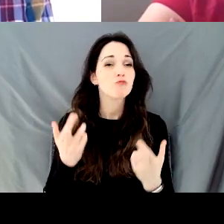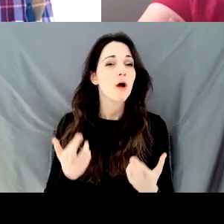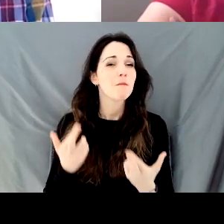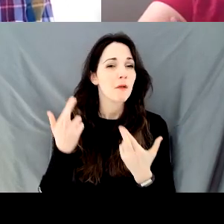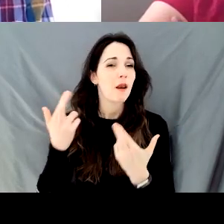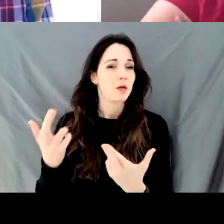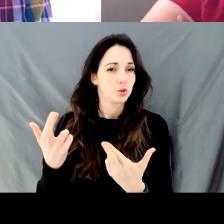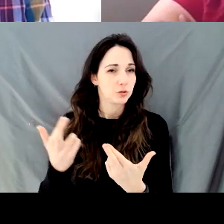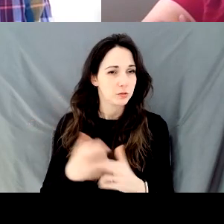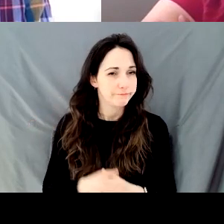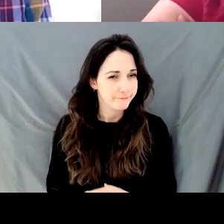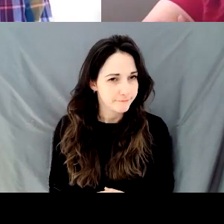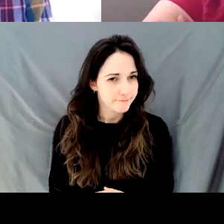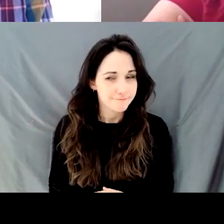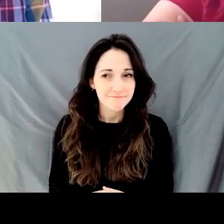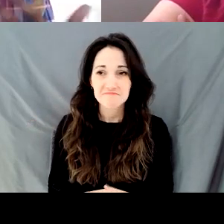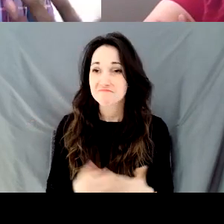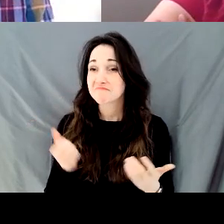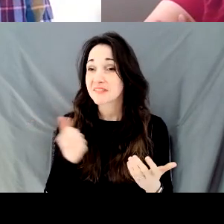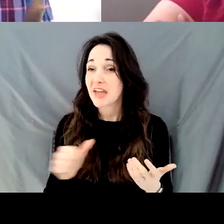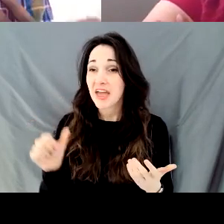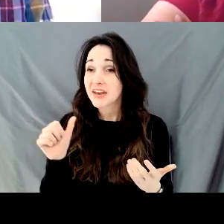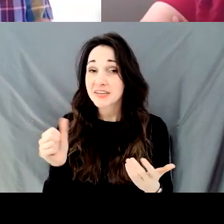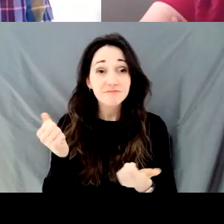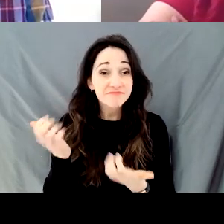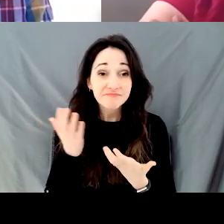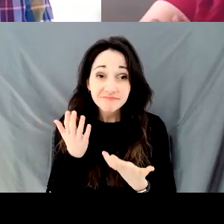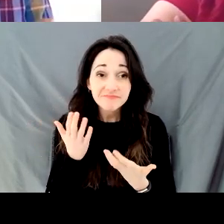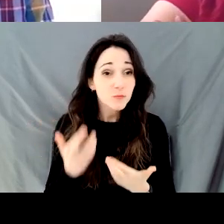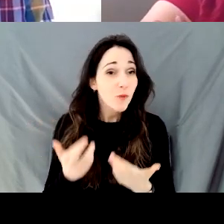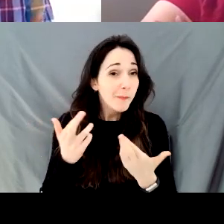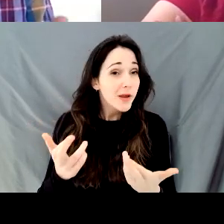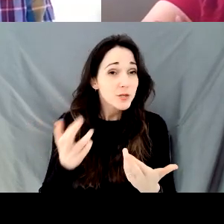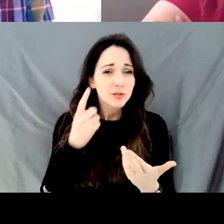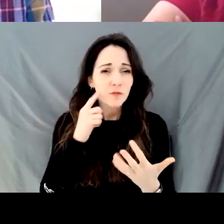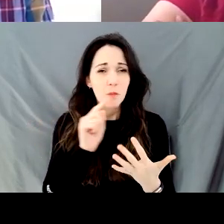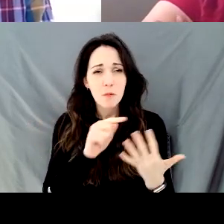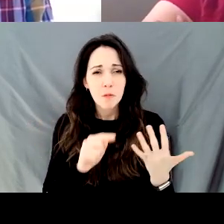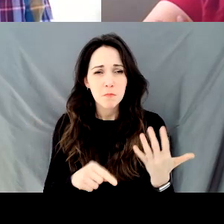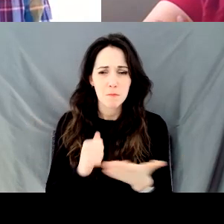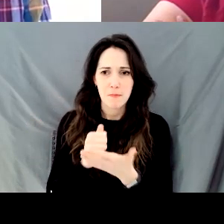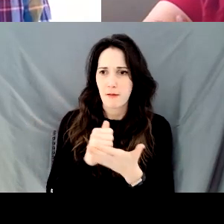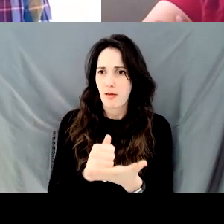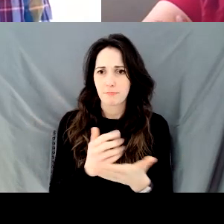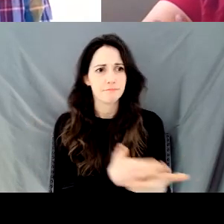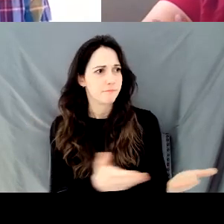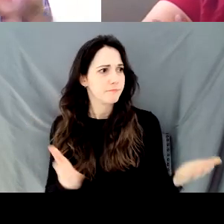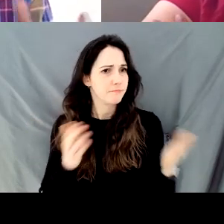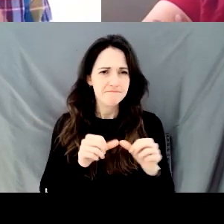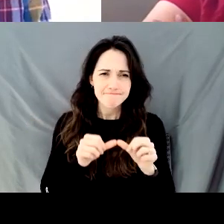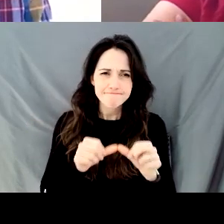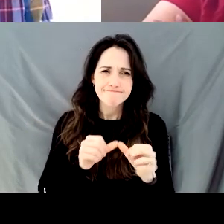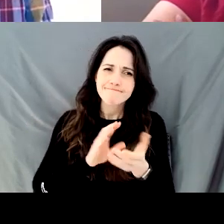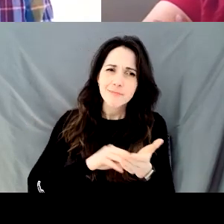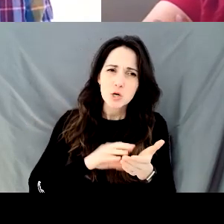Could you share with us any recommendations for us to continue our learning around diversity